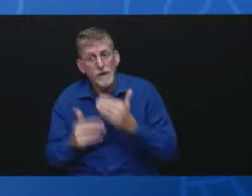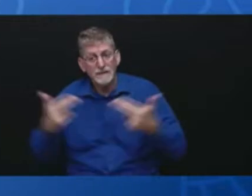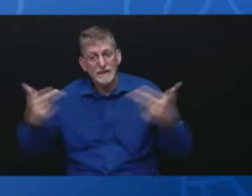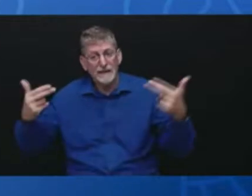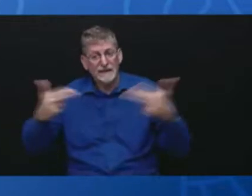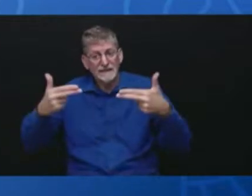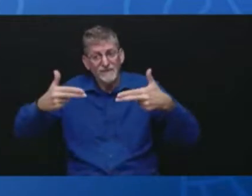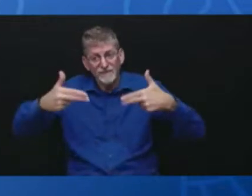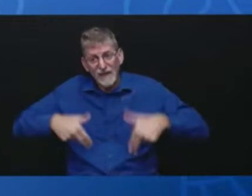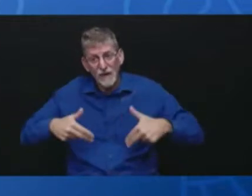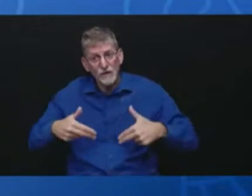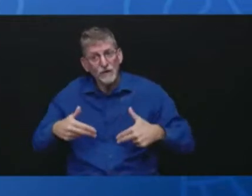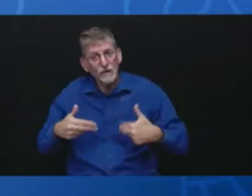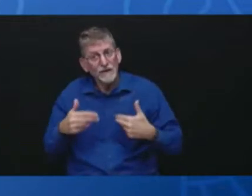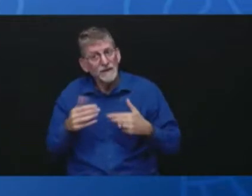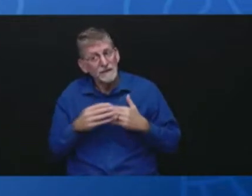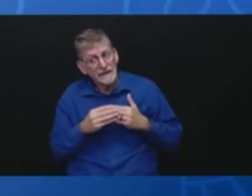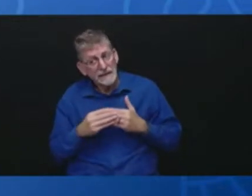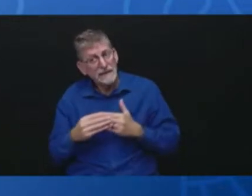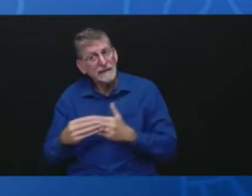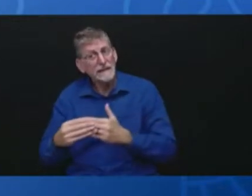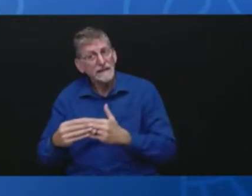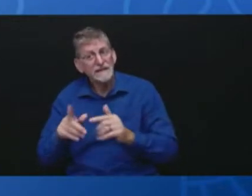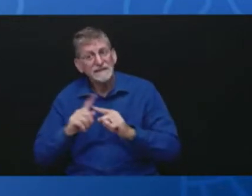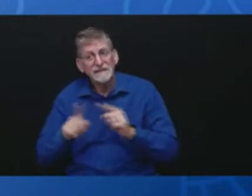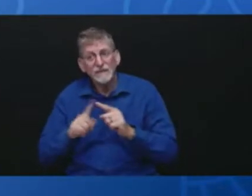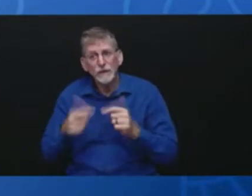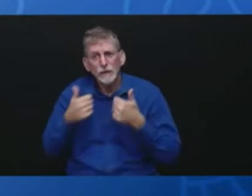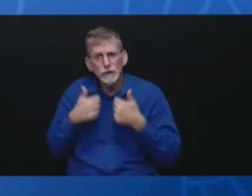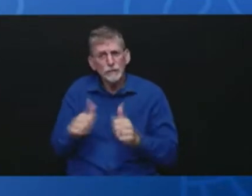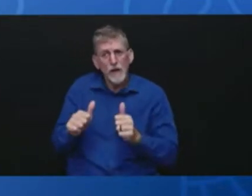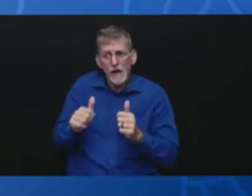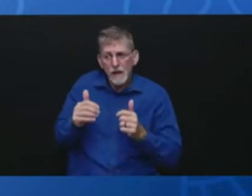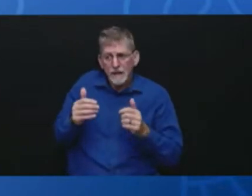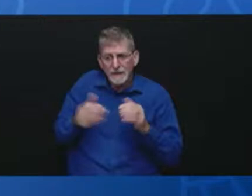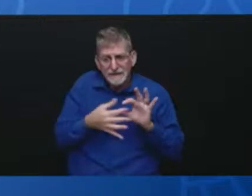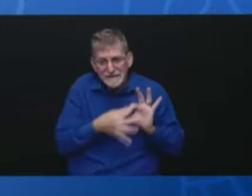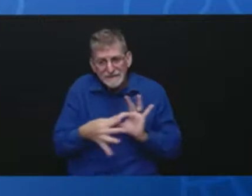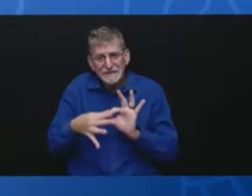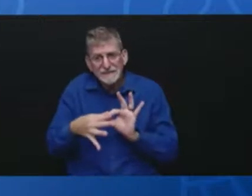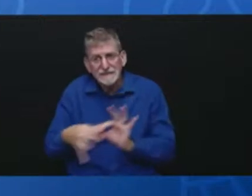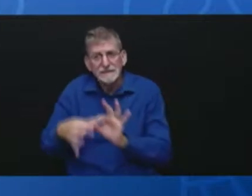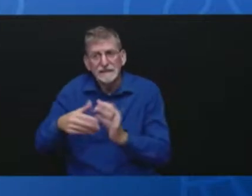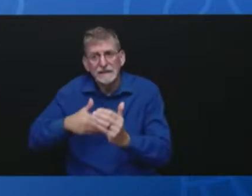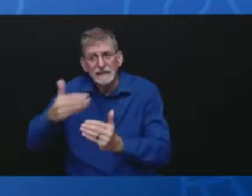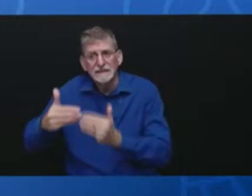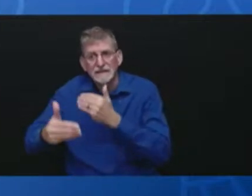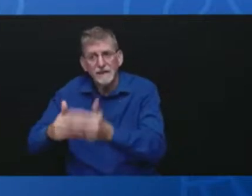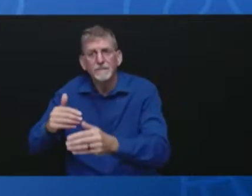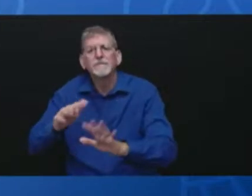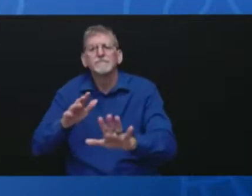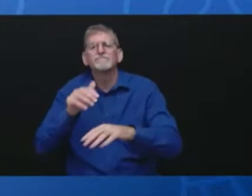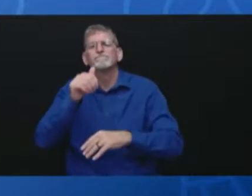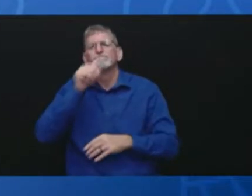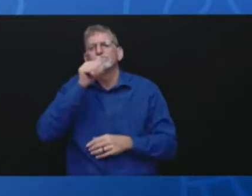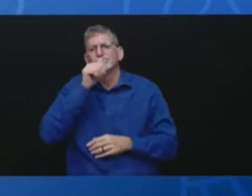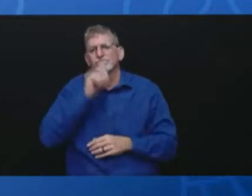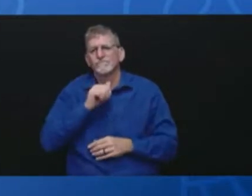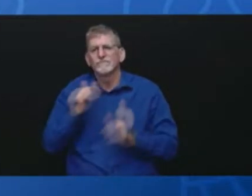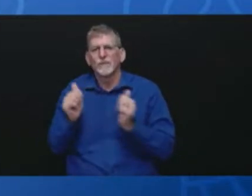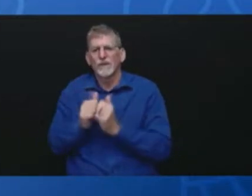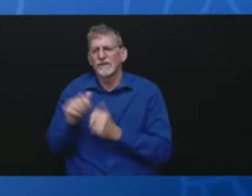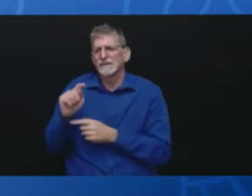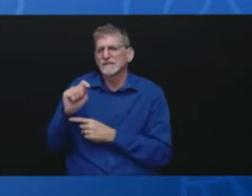in bridges to the next steps, and we are dealing with a terrorist organization that cannot remain at all in